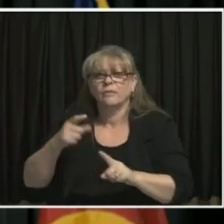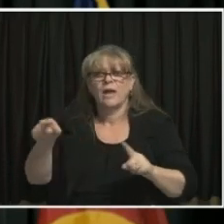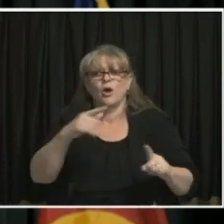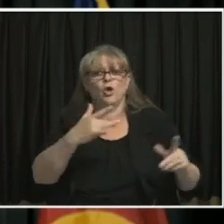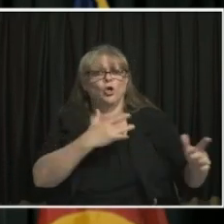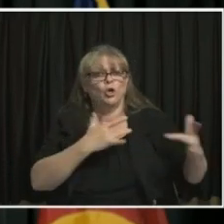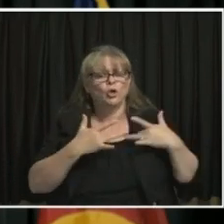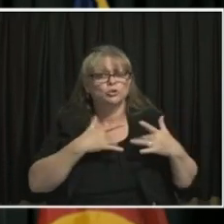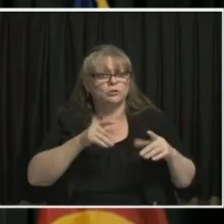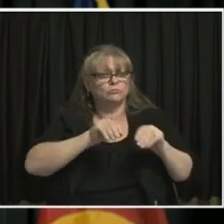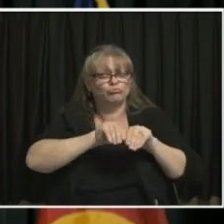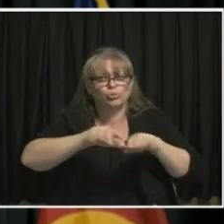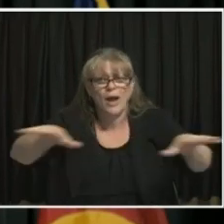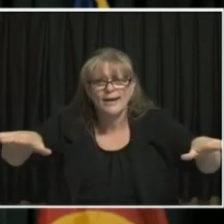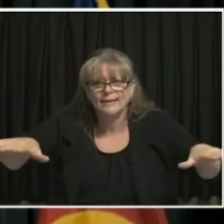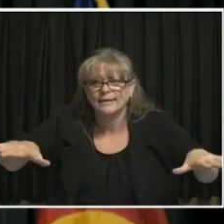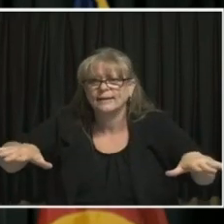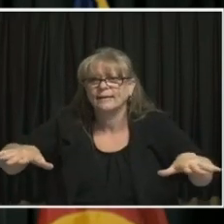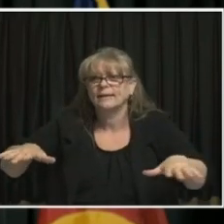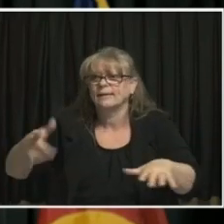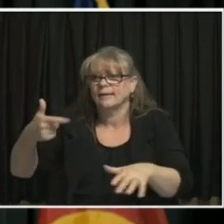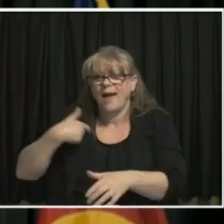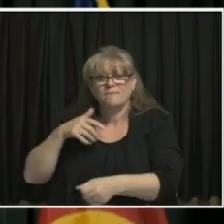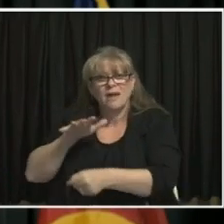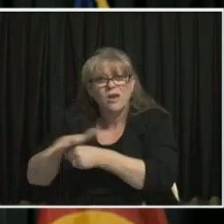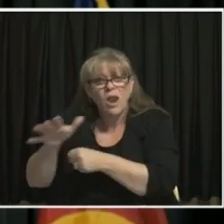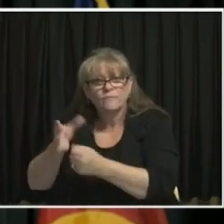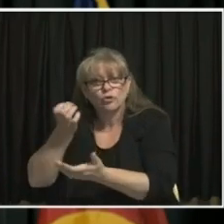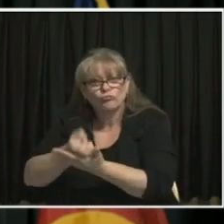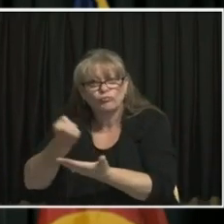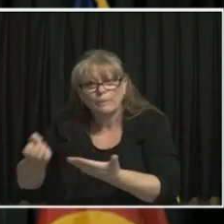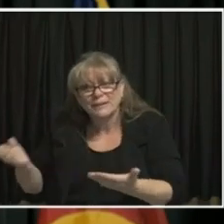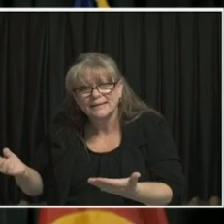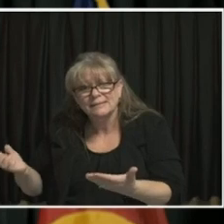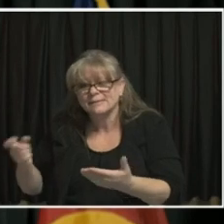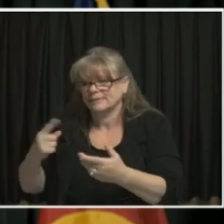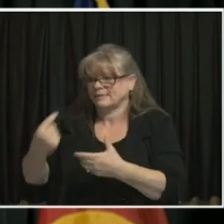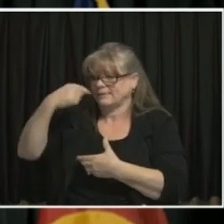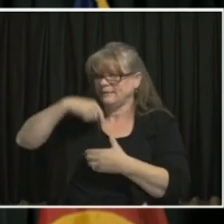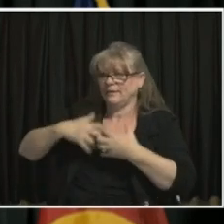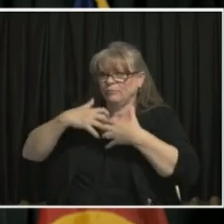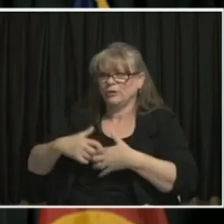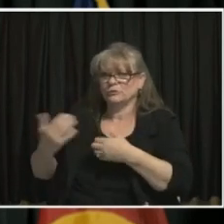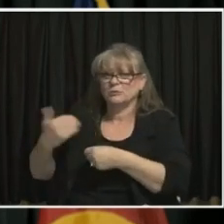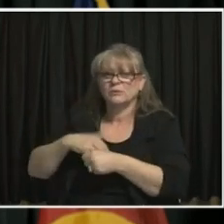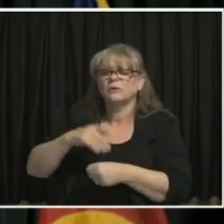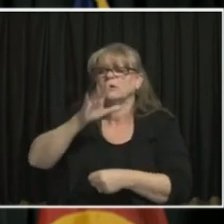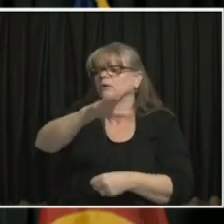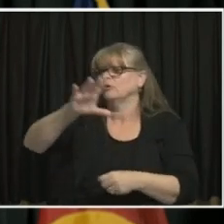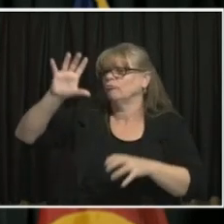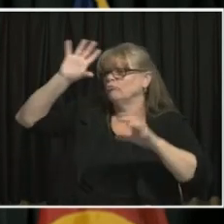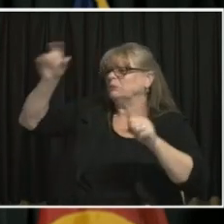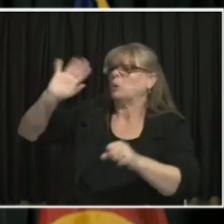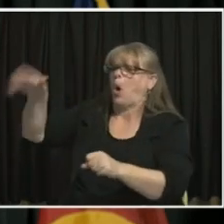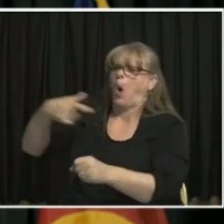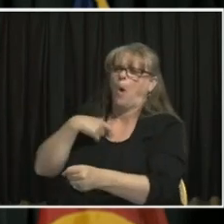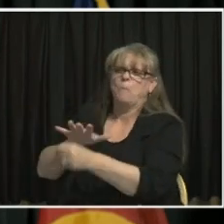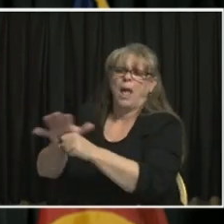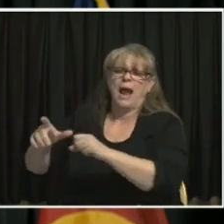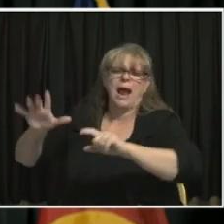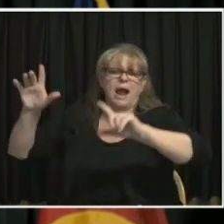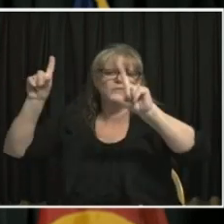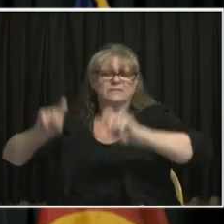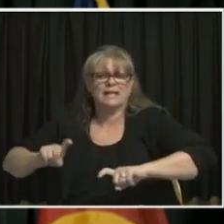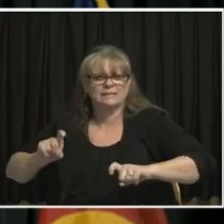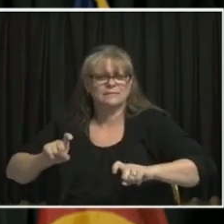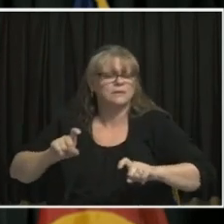help battle the virus. The President has said a number of times there's plenty of testing, there's enough testing. Well, I'll present our numbers to him